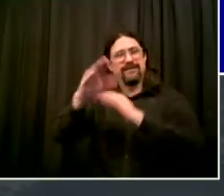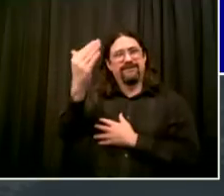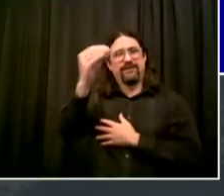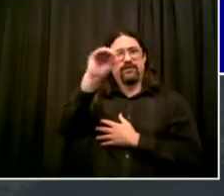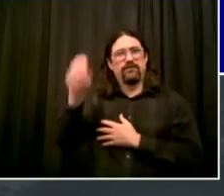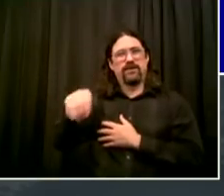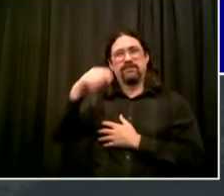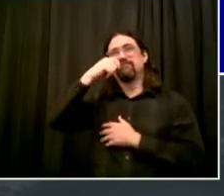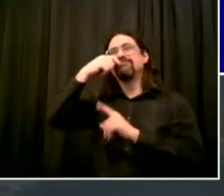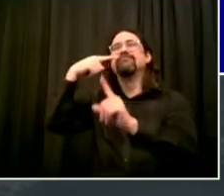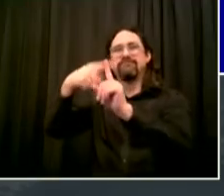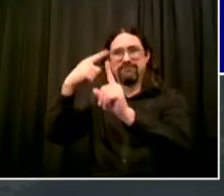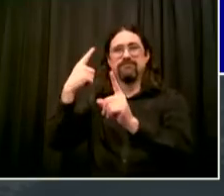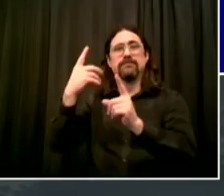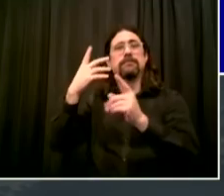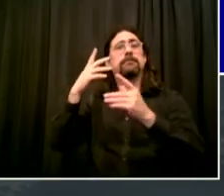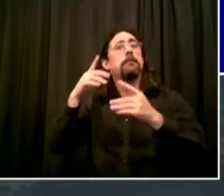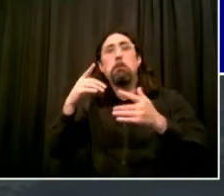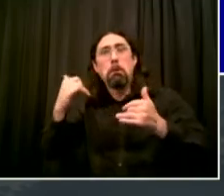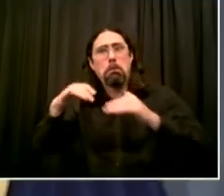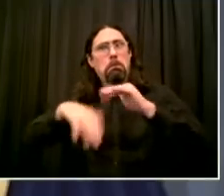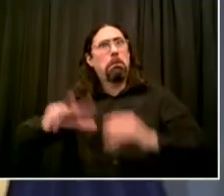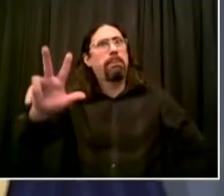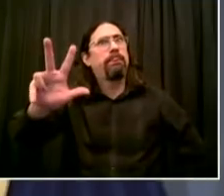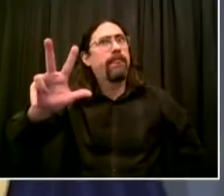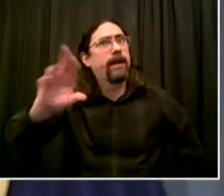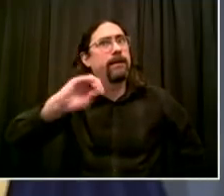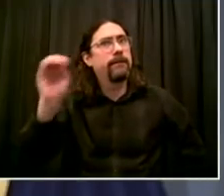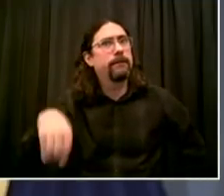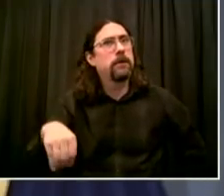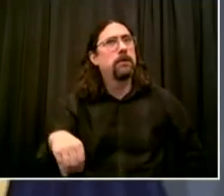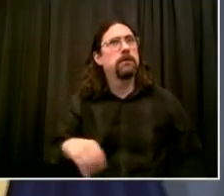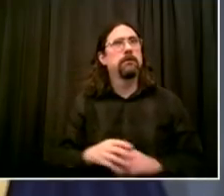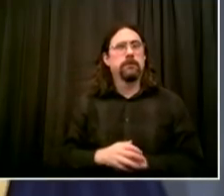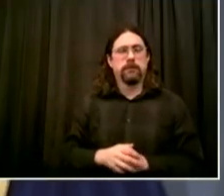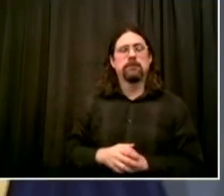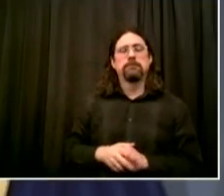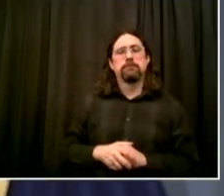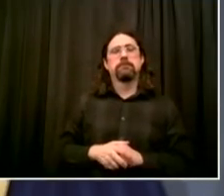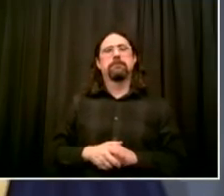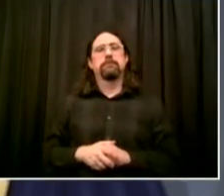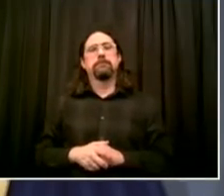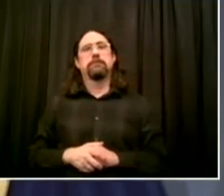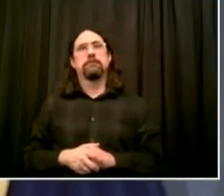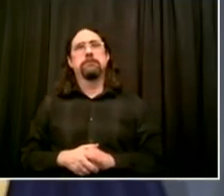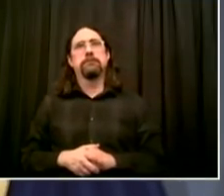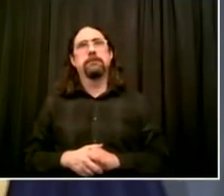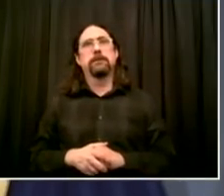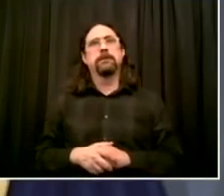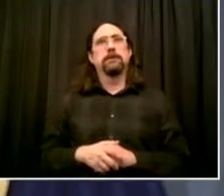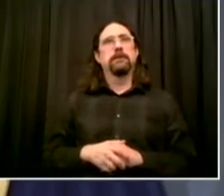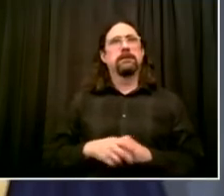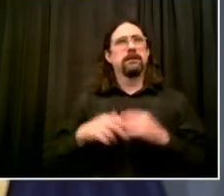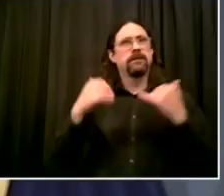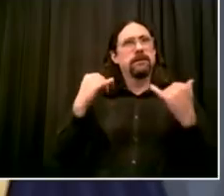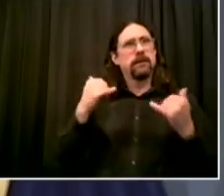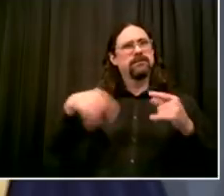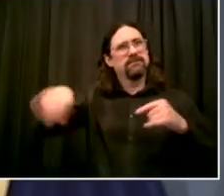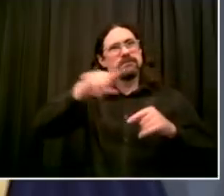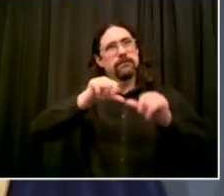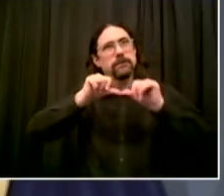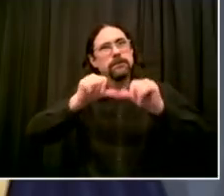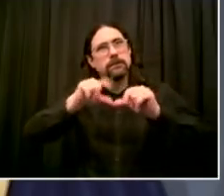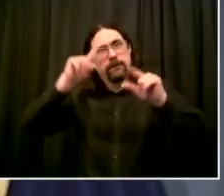day for New York City. Let's keep focused as we go through phase 1, and it's starting really well. Let's keep focused, the